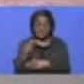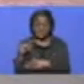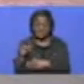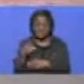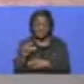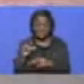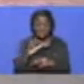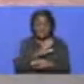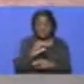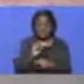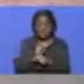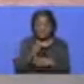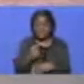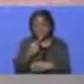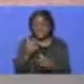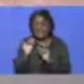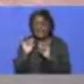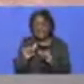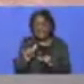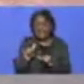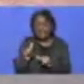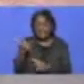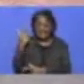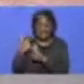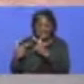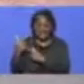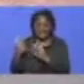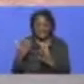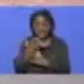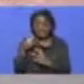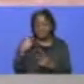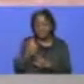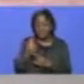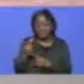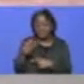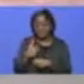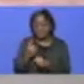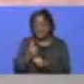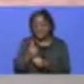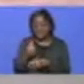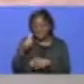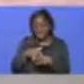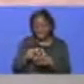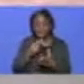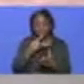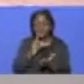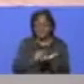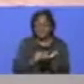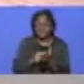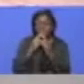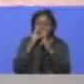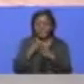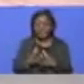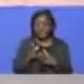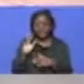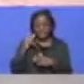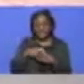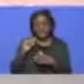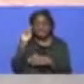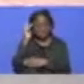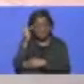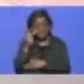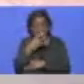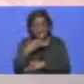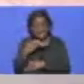say he leaves behind a legacy through the impact he would have made on the field of journalism, in the political arena, and through the impact he would have